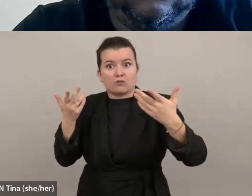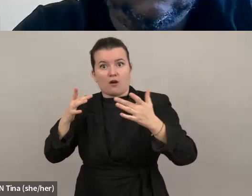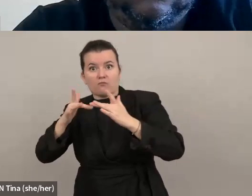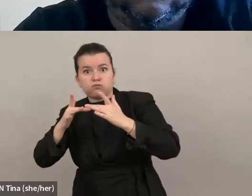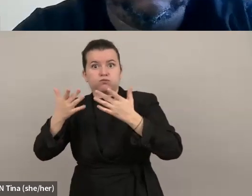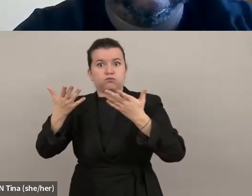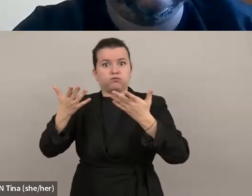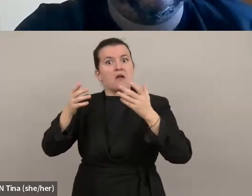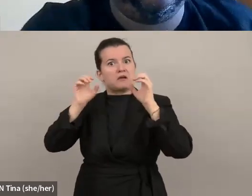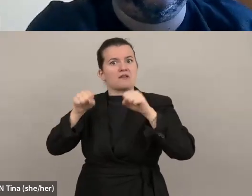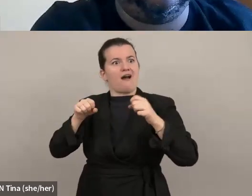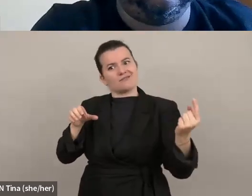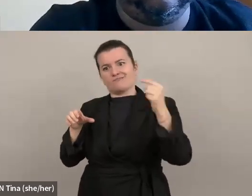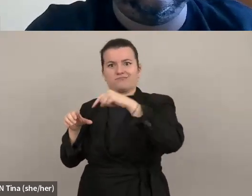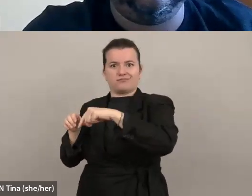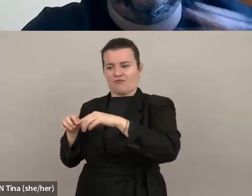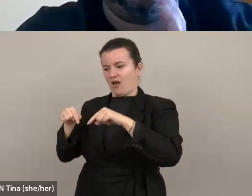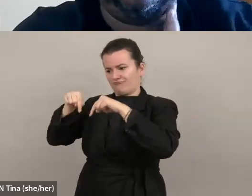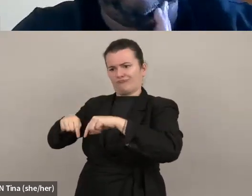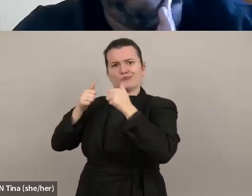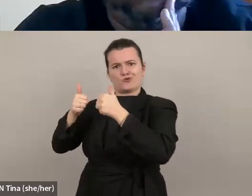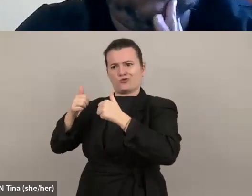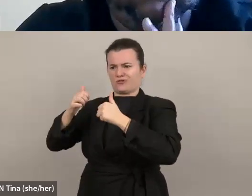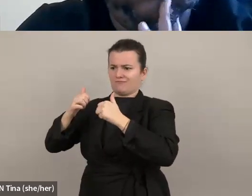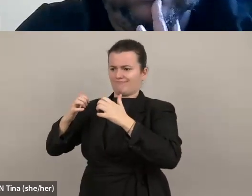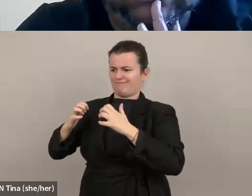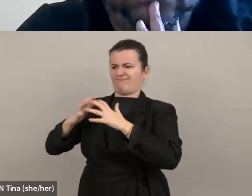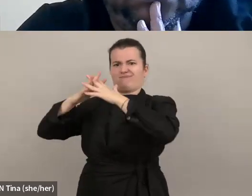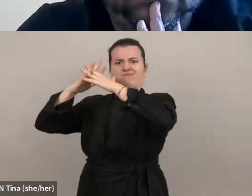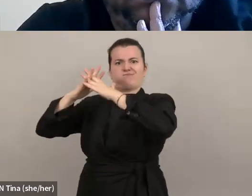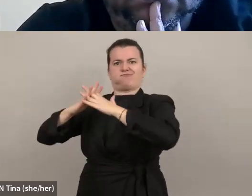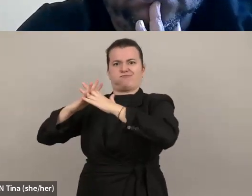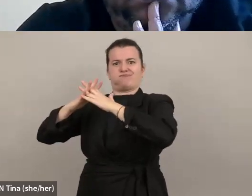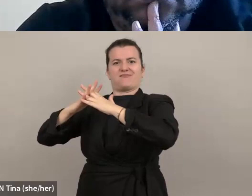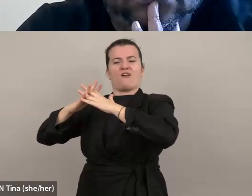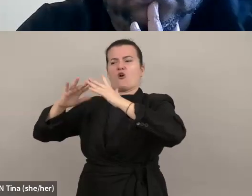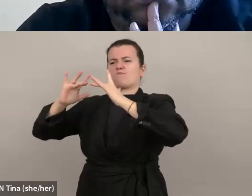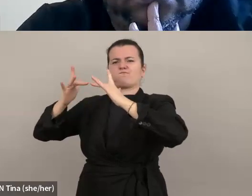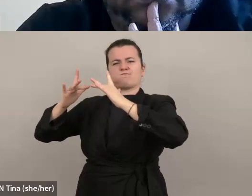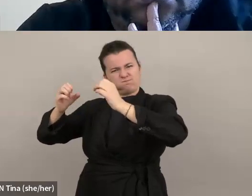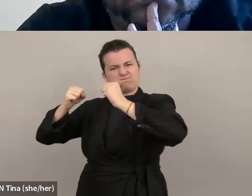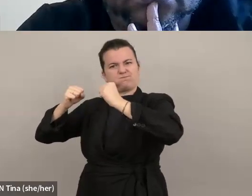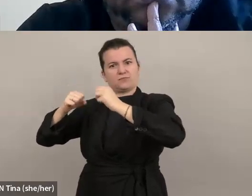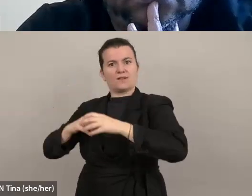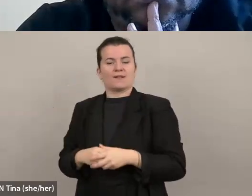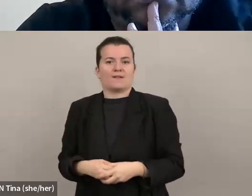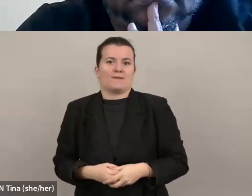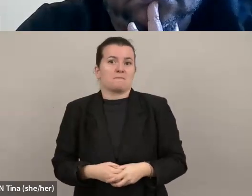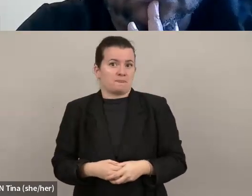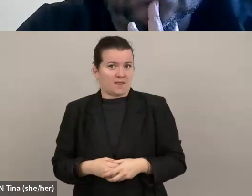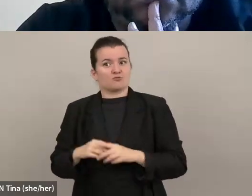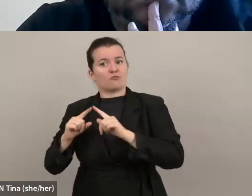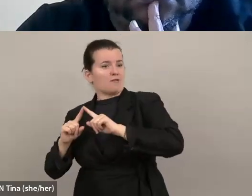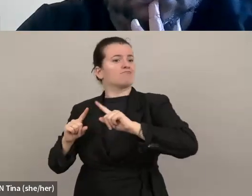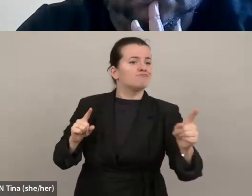even only on the spot, have a good infrastructure for digital services, then they can even return to the countryside, to